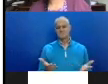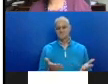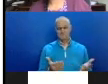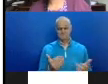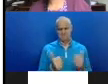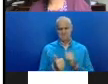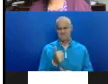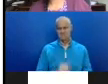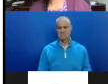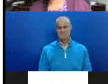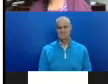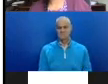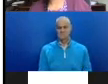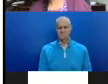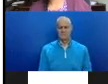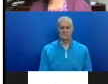underneath the